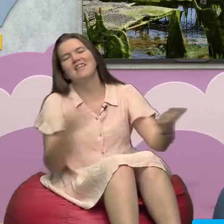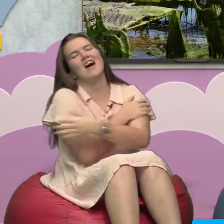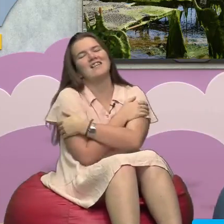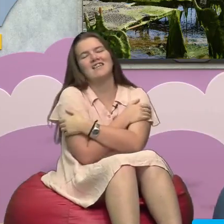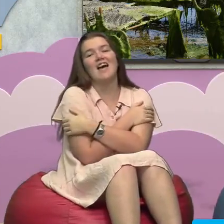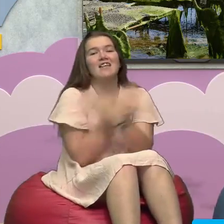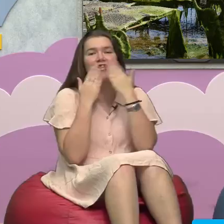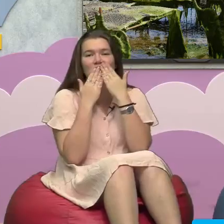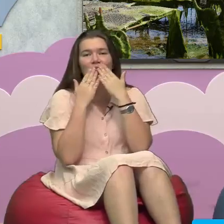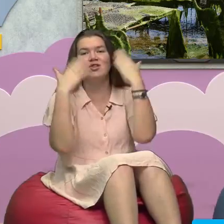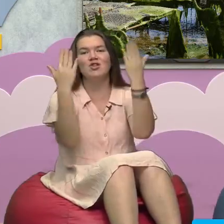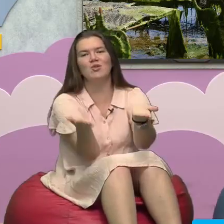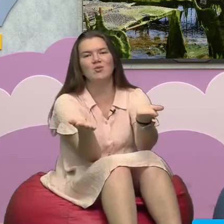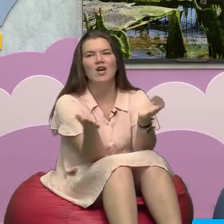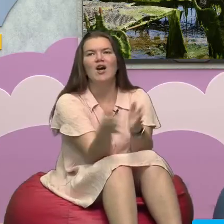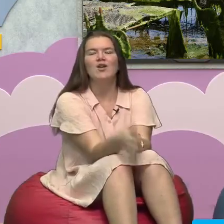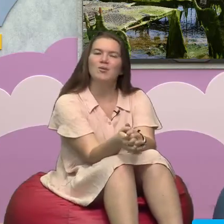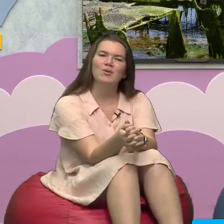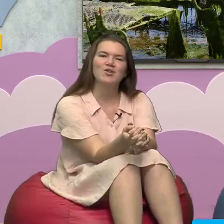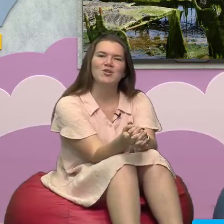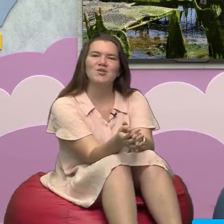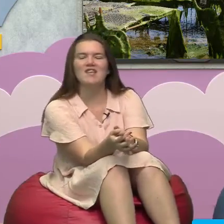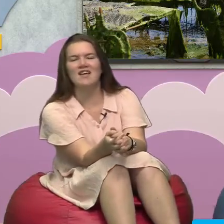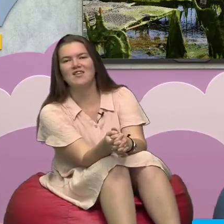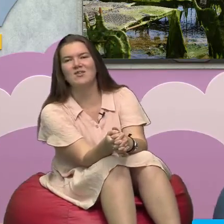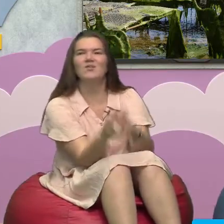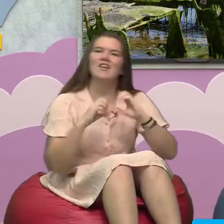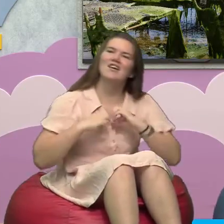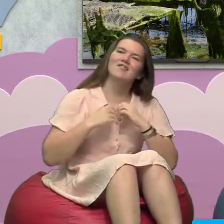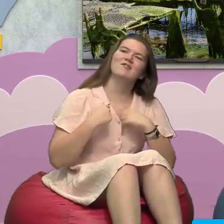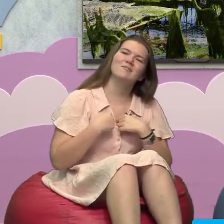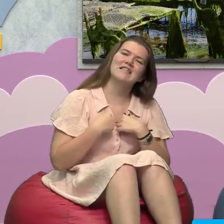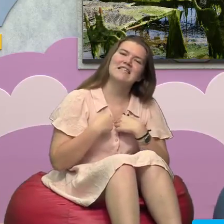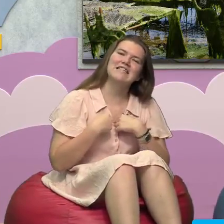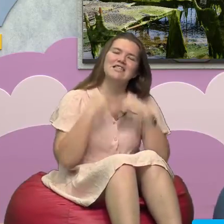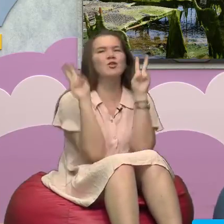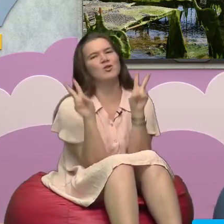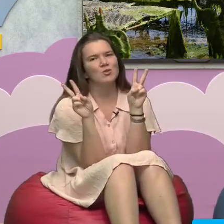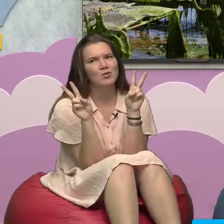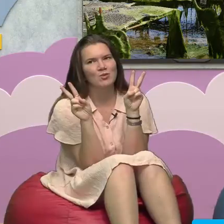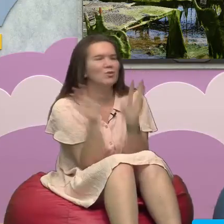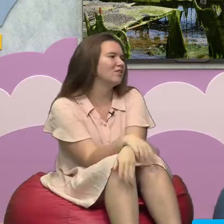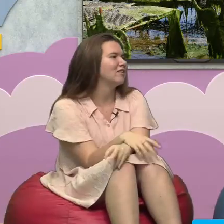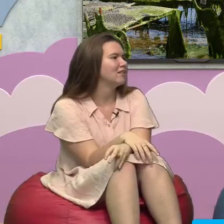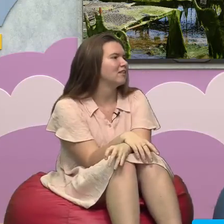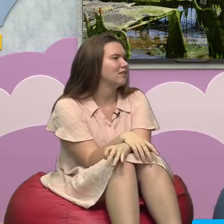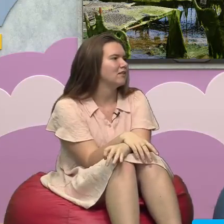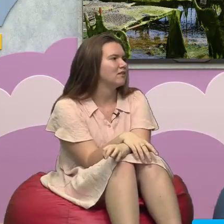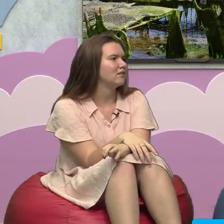great big hug and a kiss from me to you. Don't you say you love me